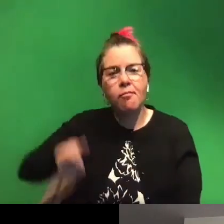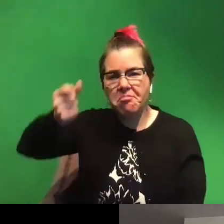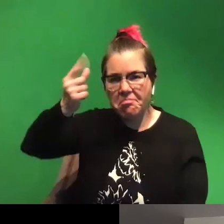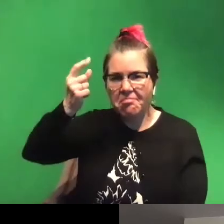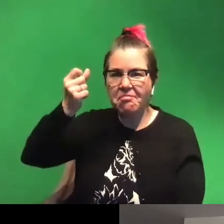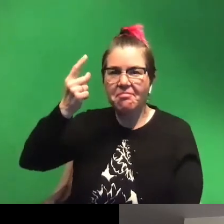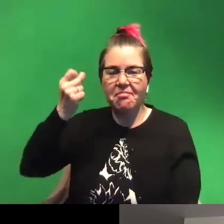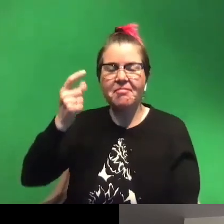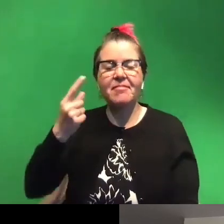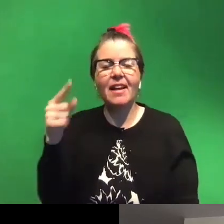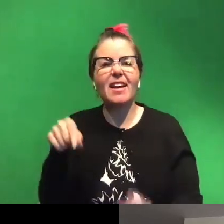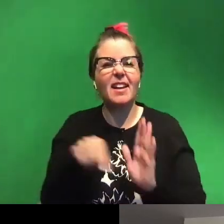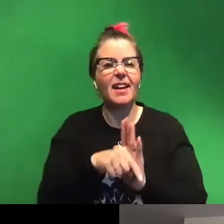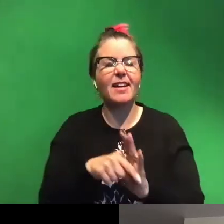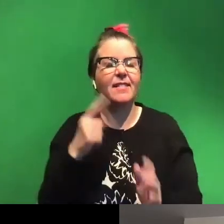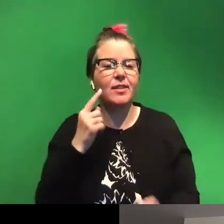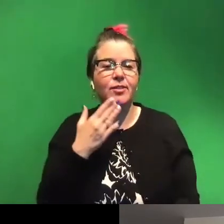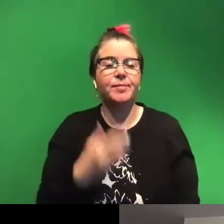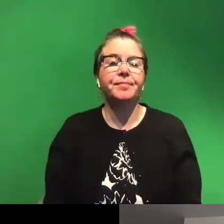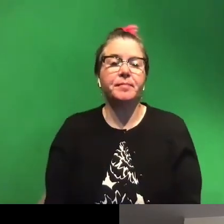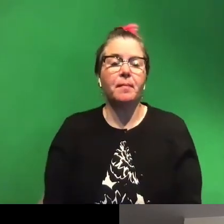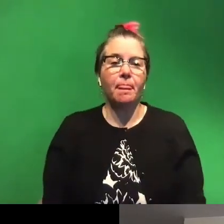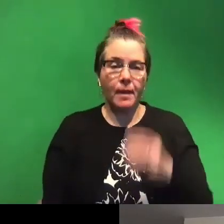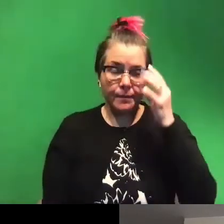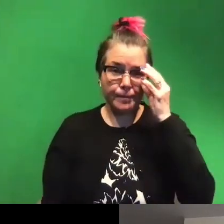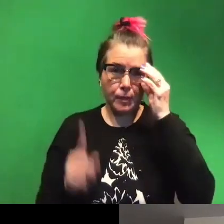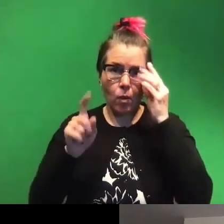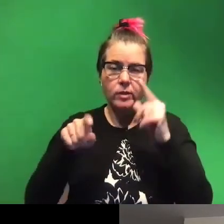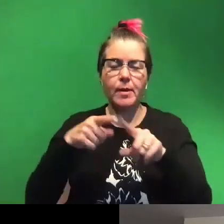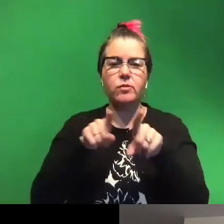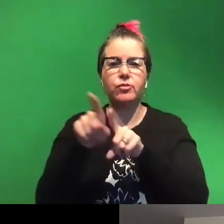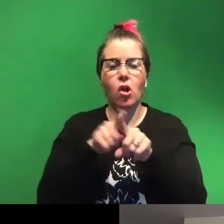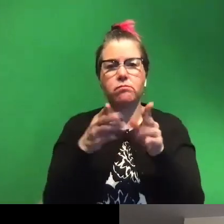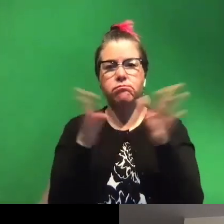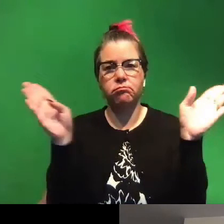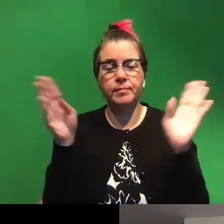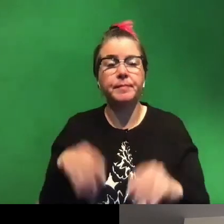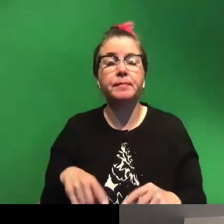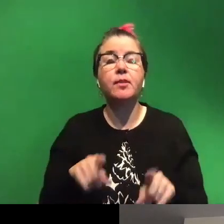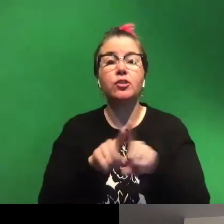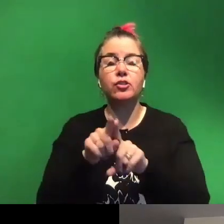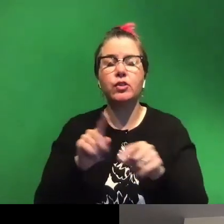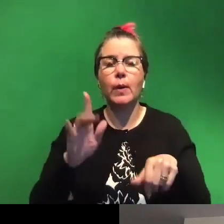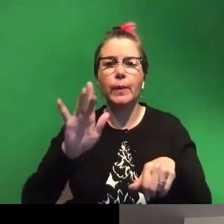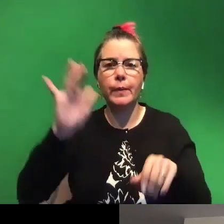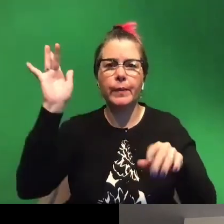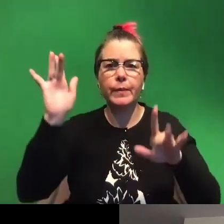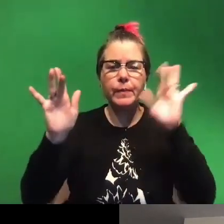like a negative. Sounds good. Here's a question about stars broadly. When a star twinkles in the sky,